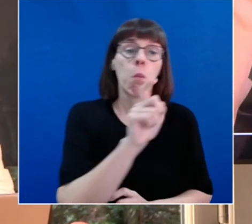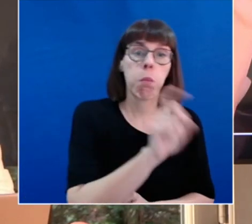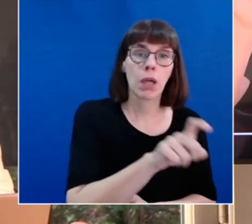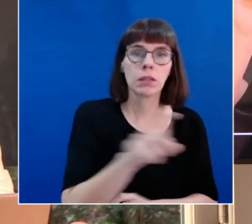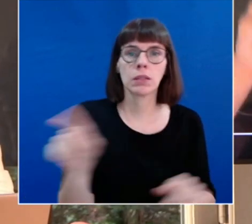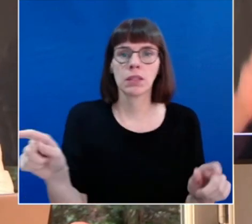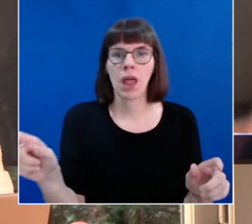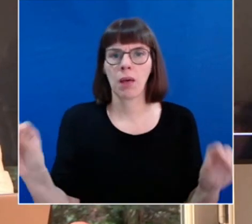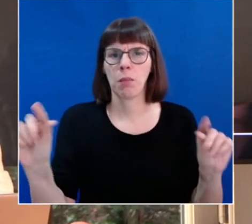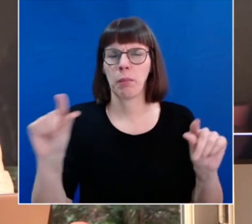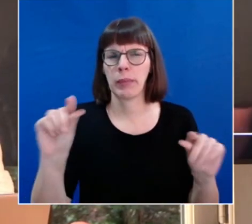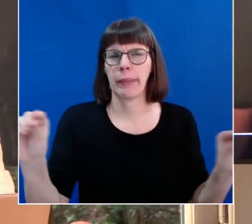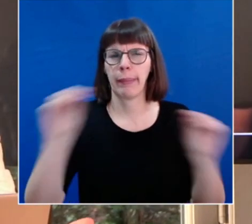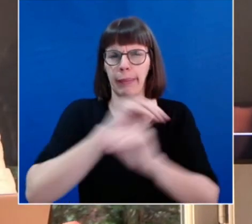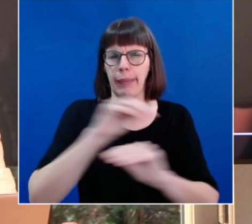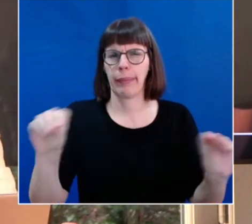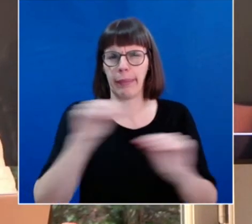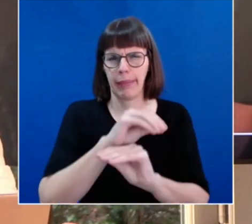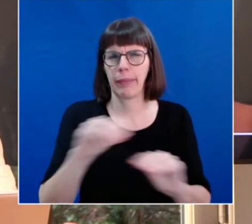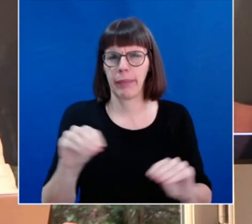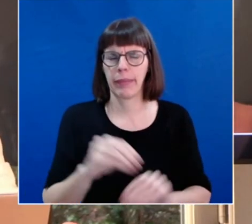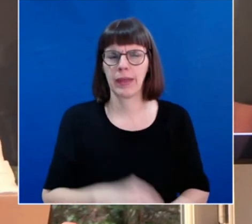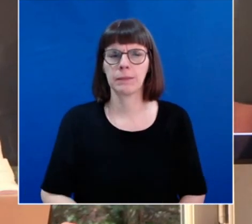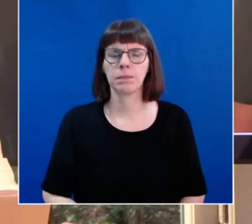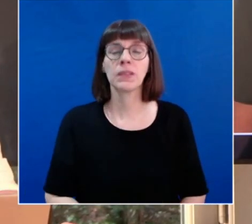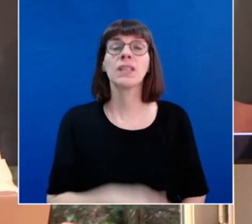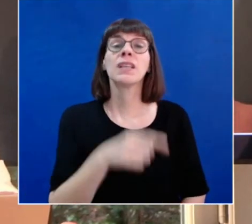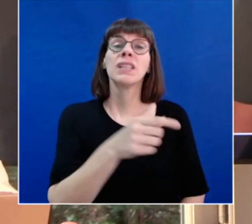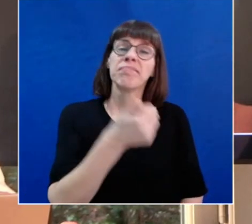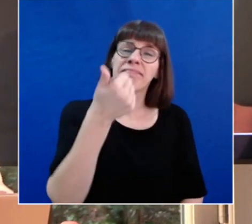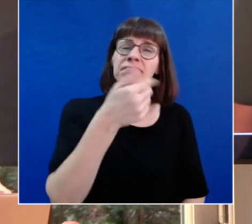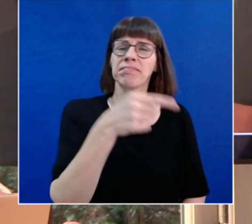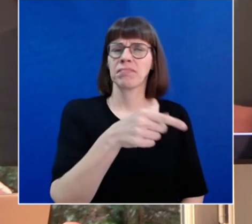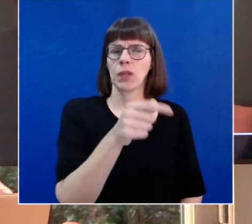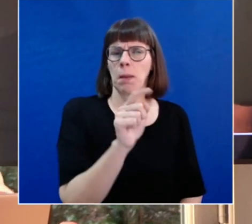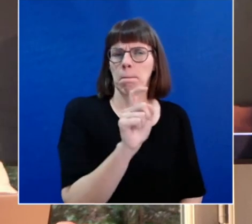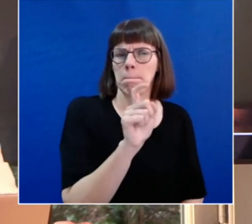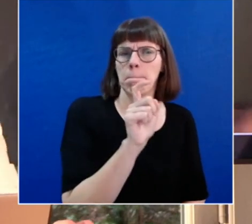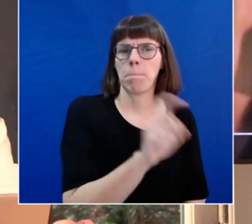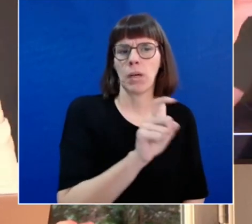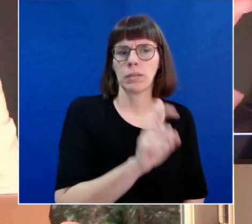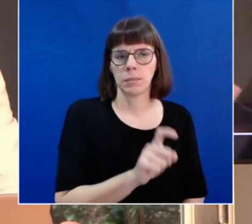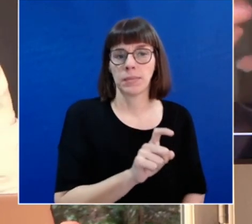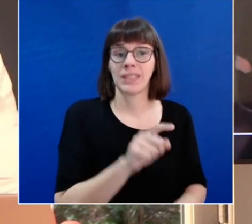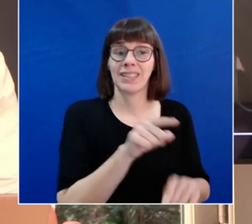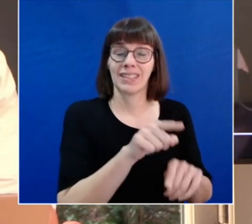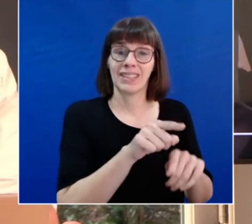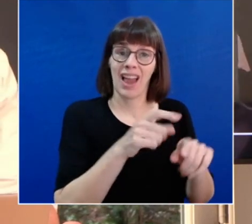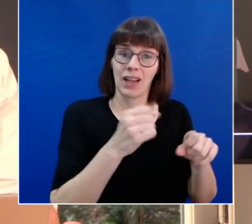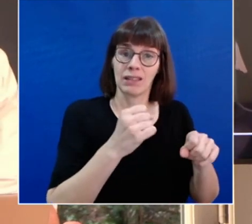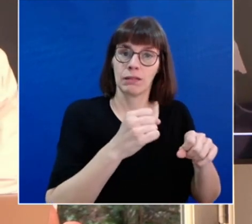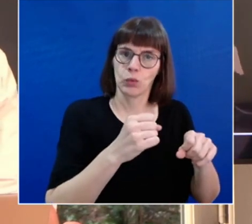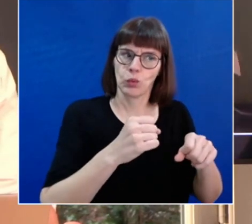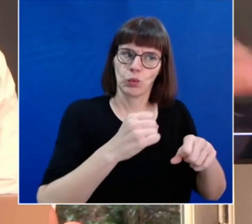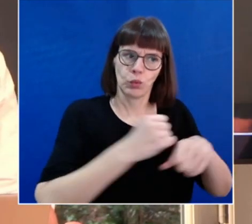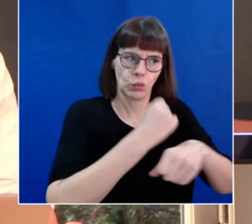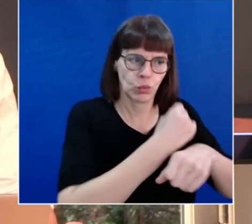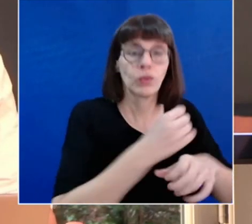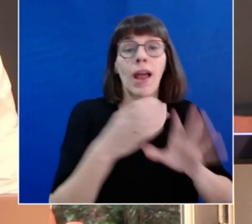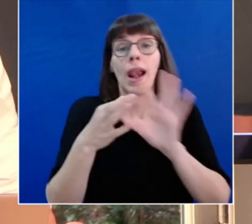thumb rule would be buttons perform actions and links takes you somewhere.